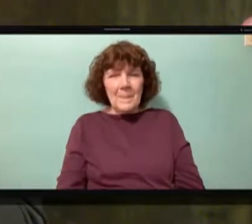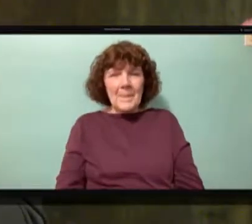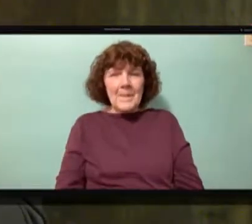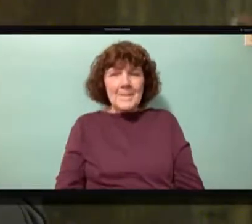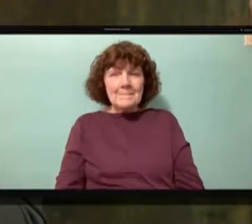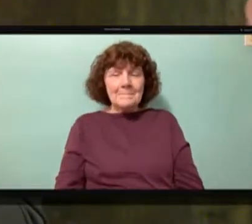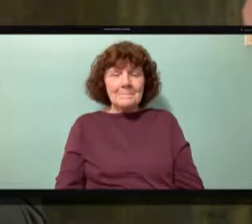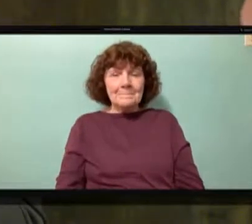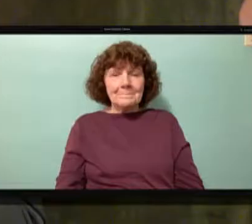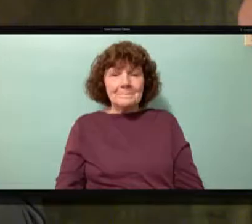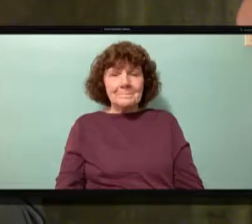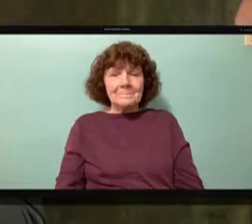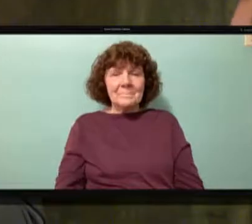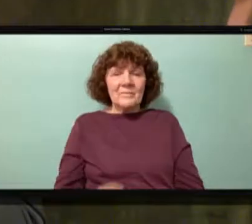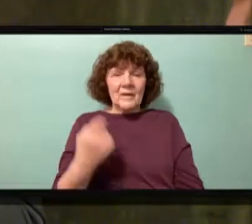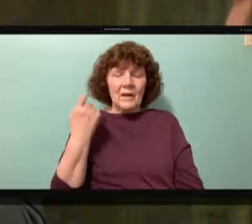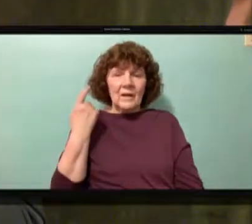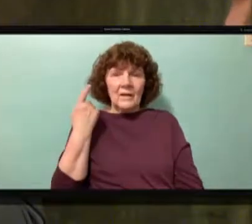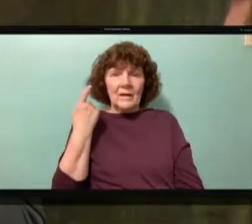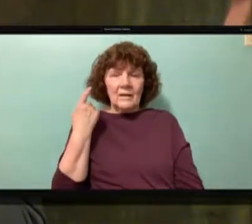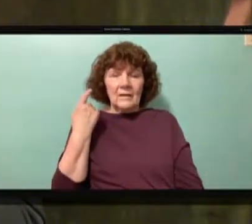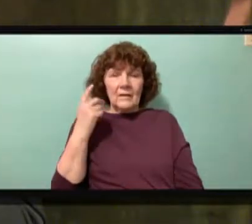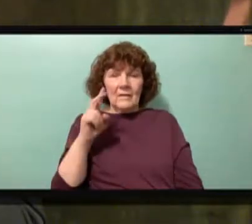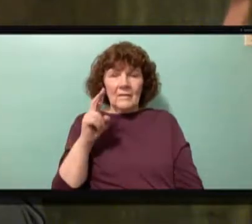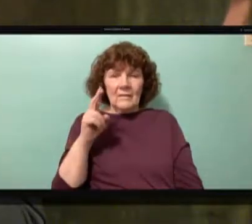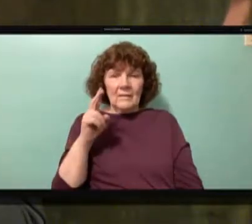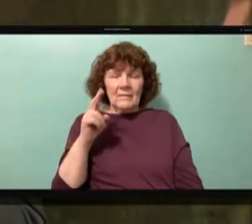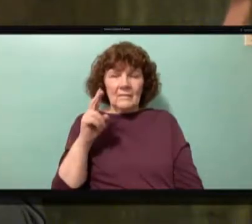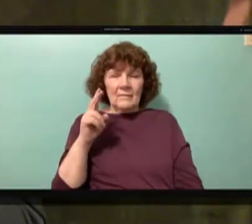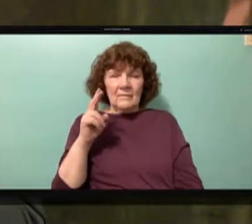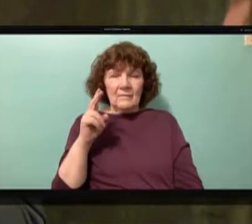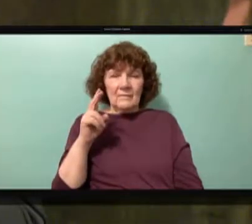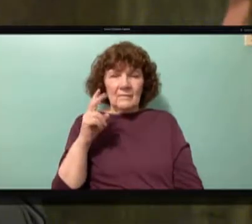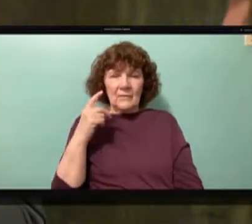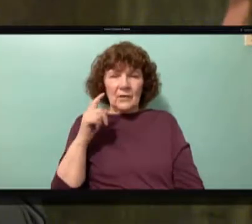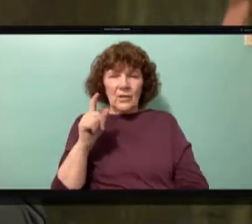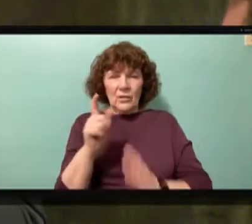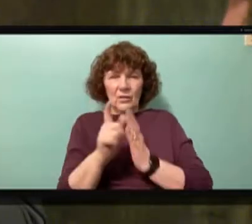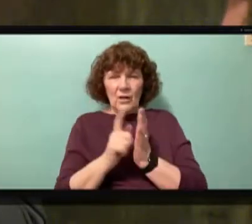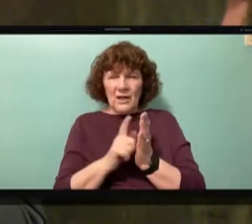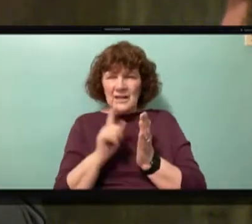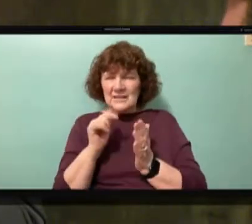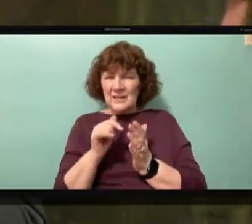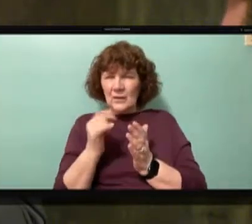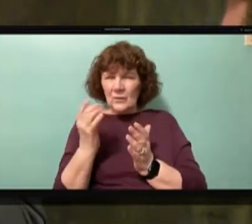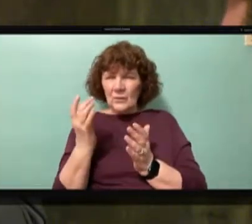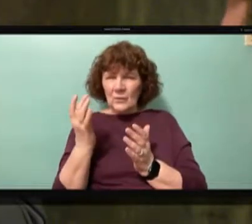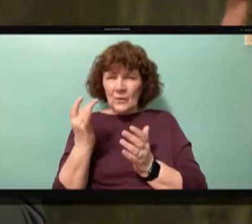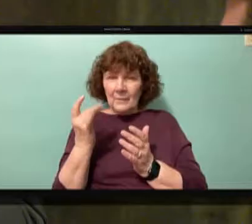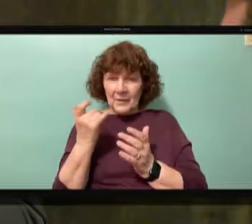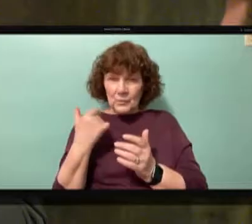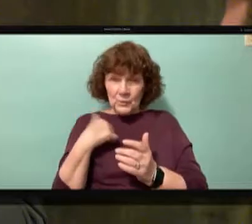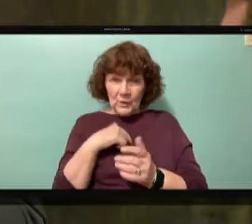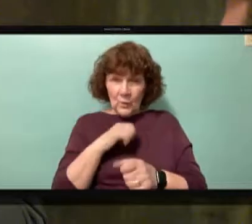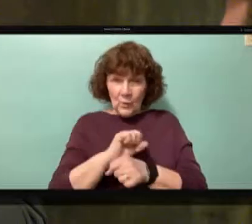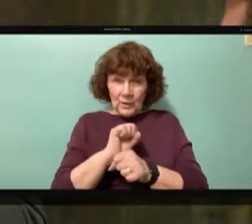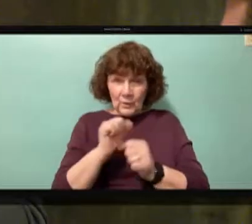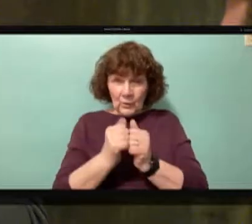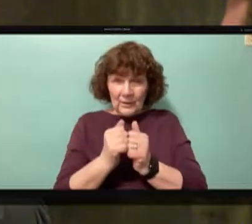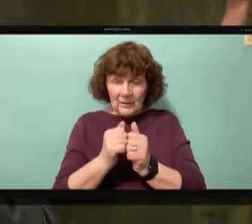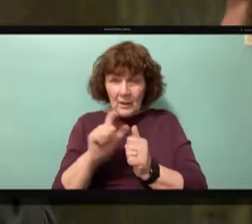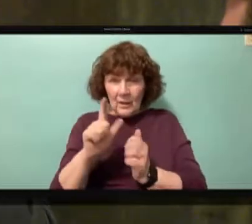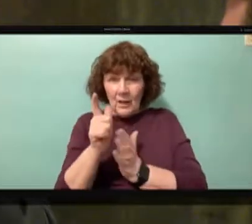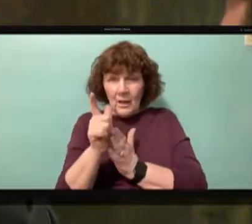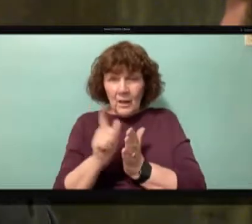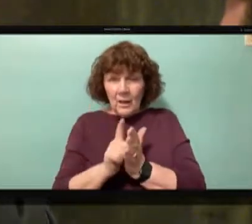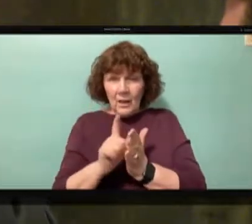For law, is that because we're working with firms that are